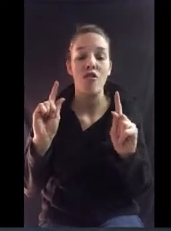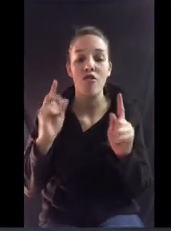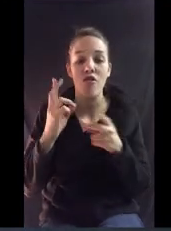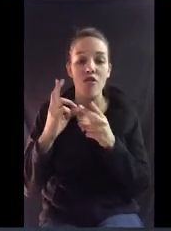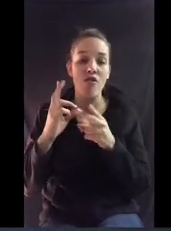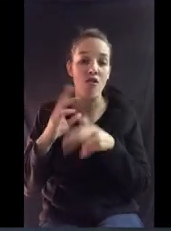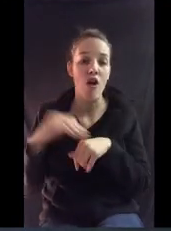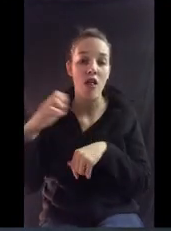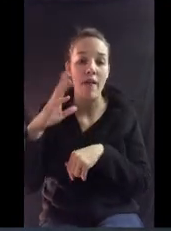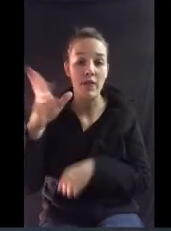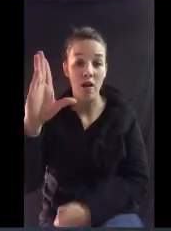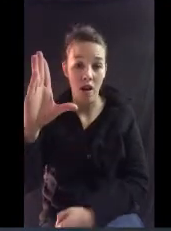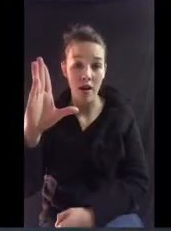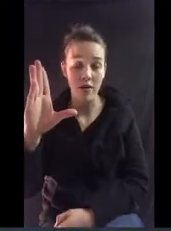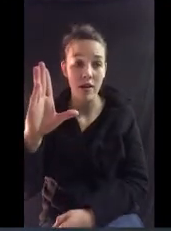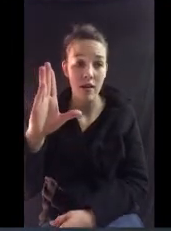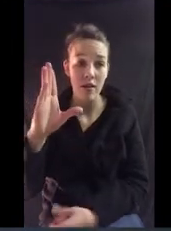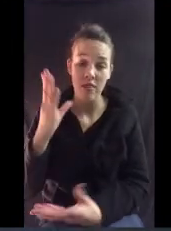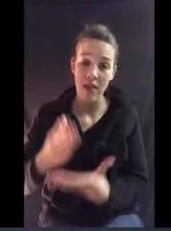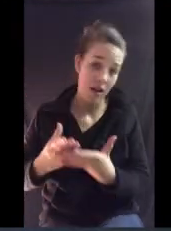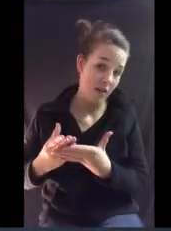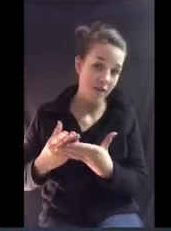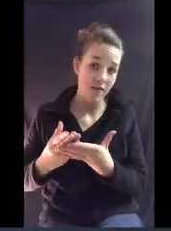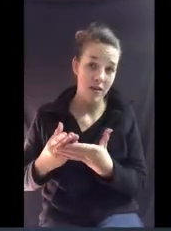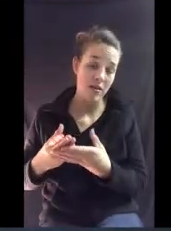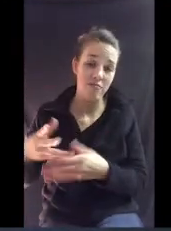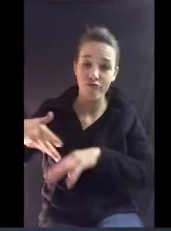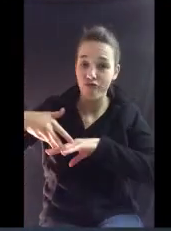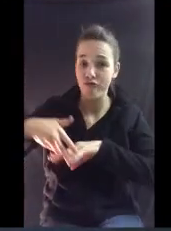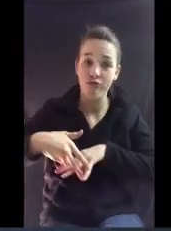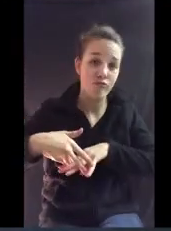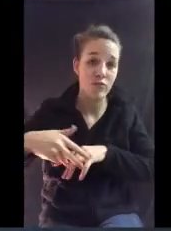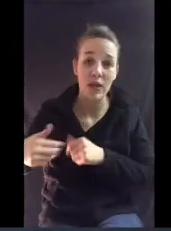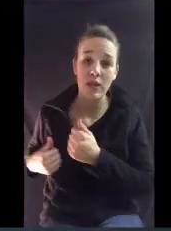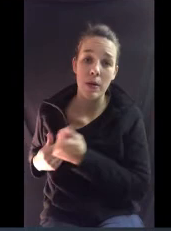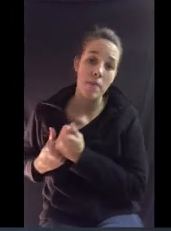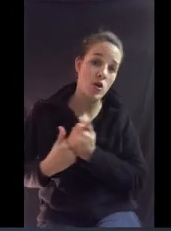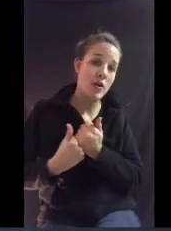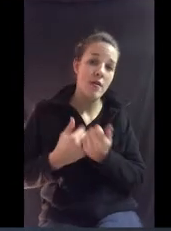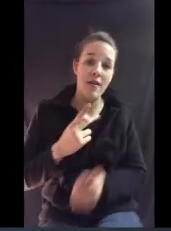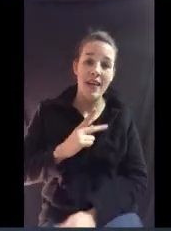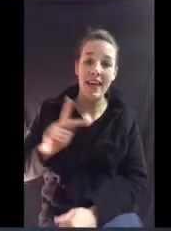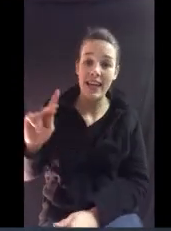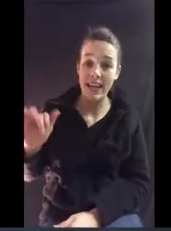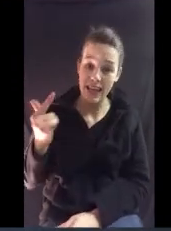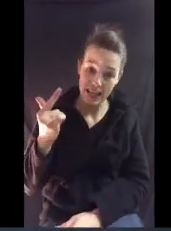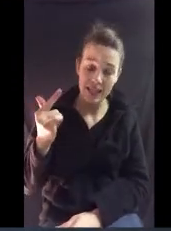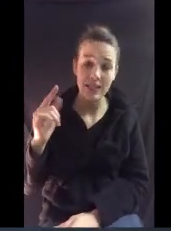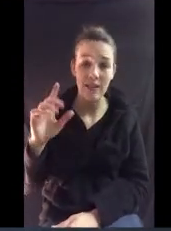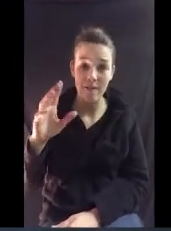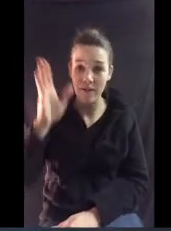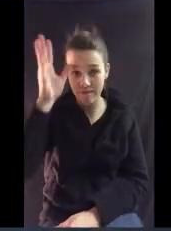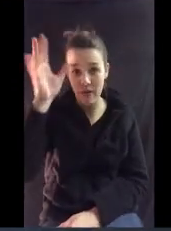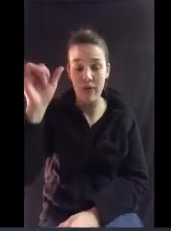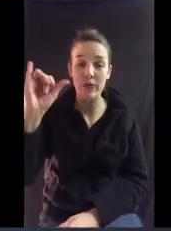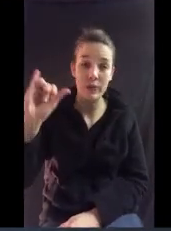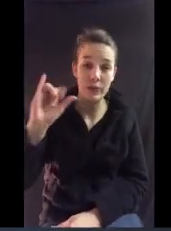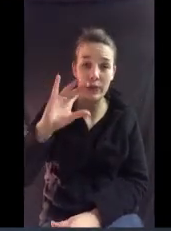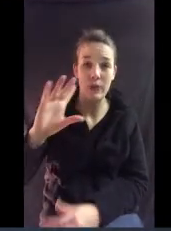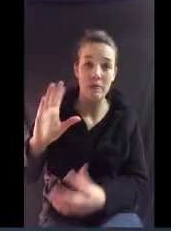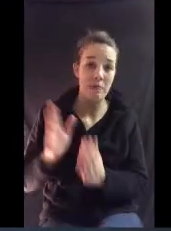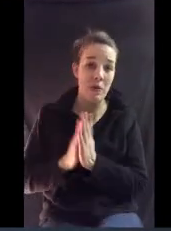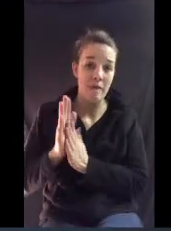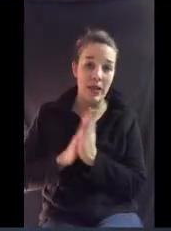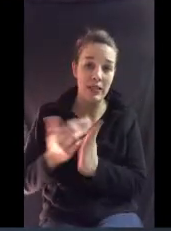the call of God in King's life. And the fact that it is steeped in and supported by King's own thought, word, and